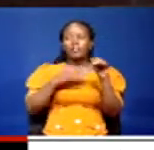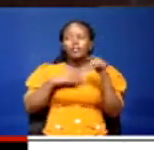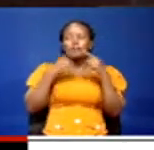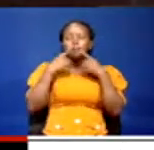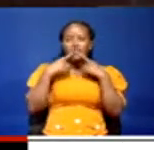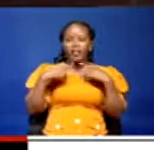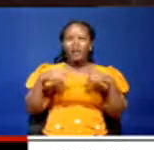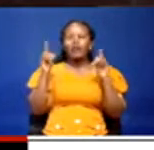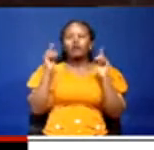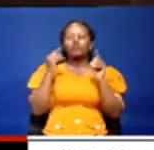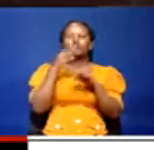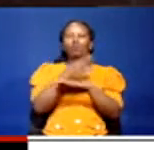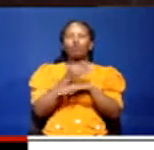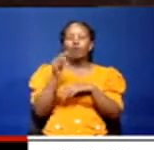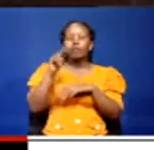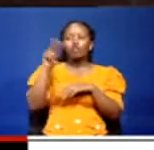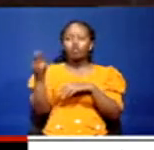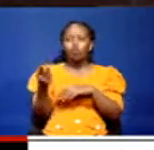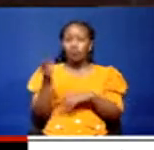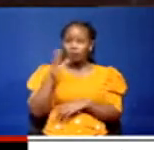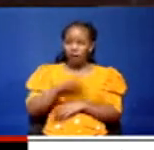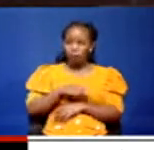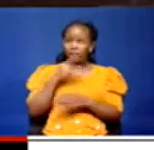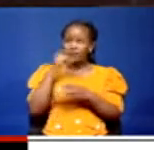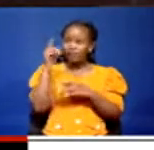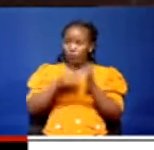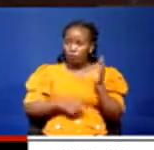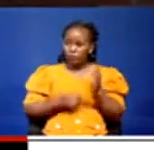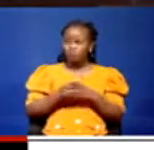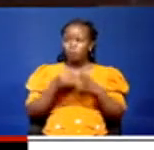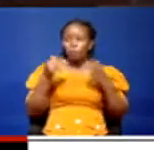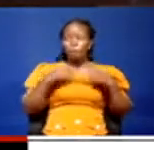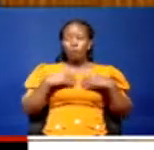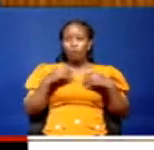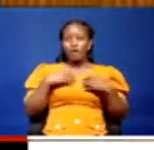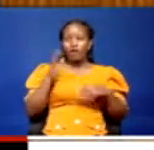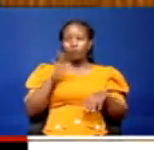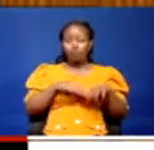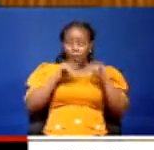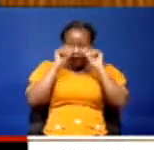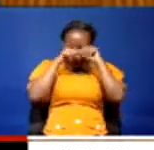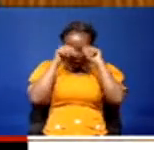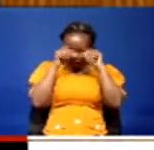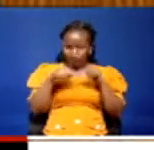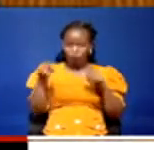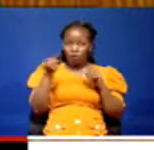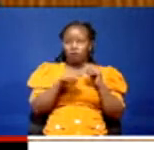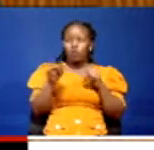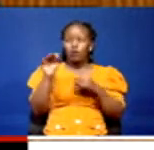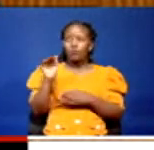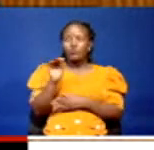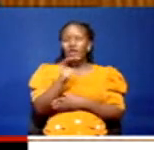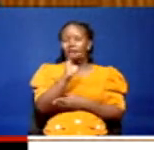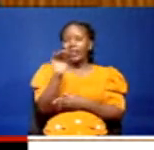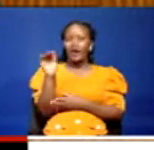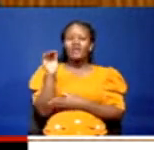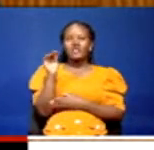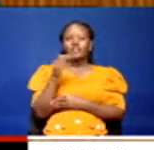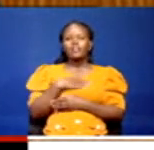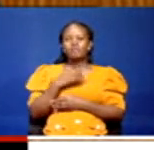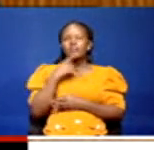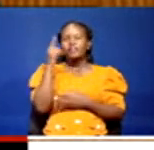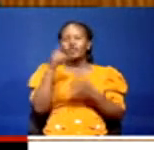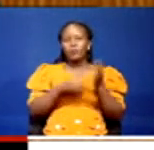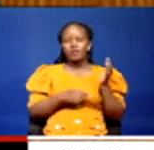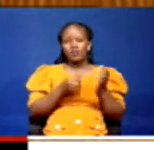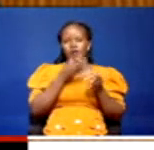and I said, we have Mother Karua here, and we are asking Nikasema Baba, na my